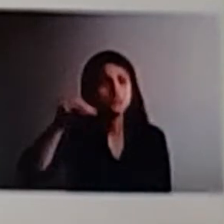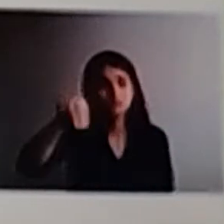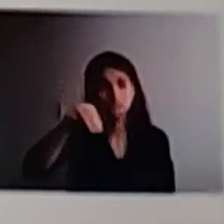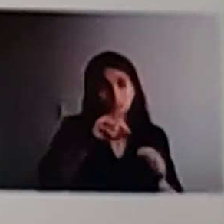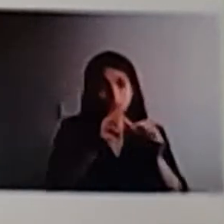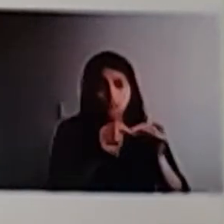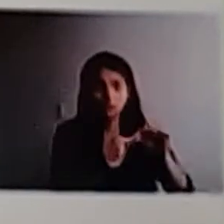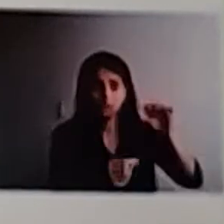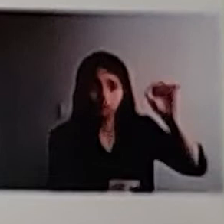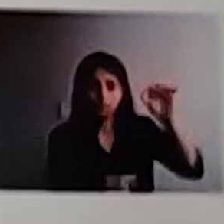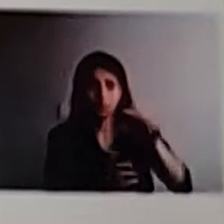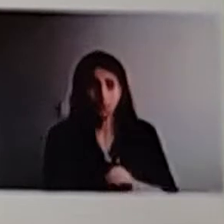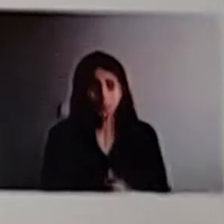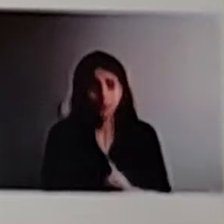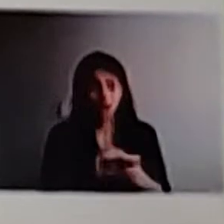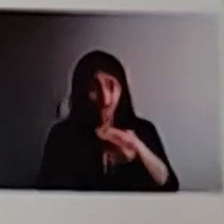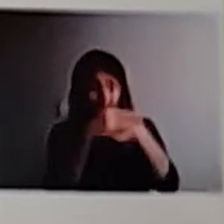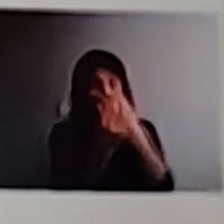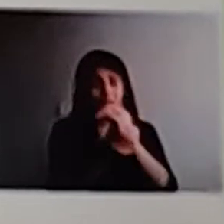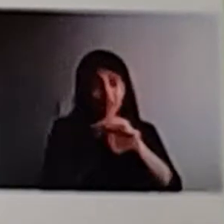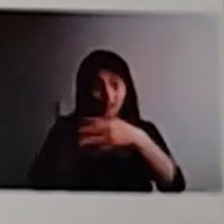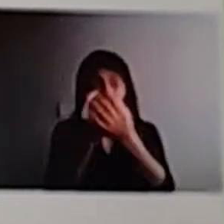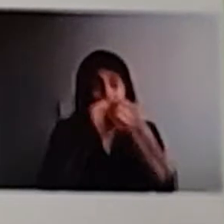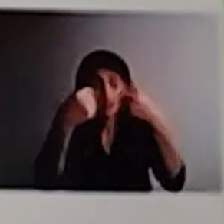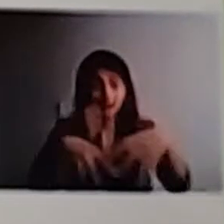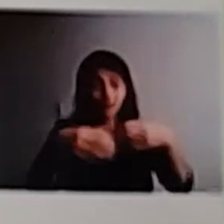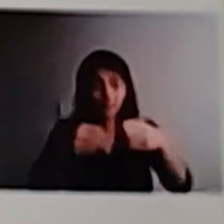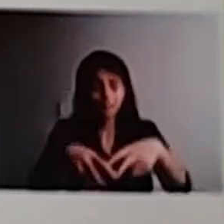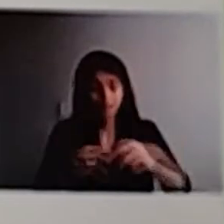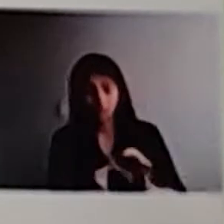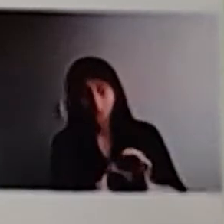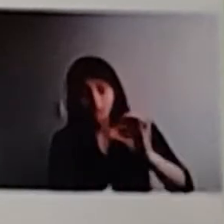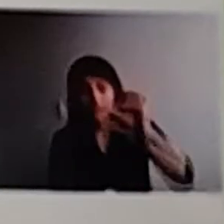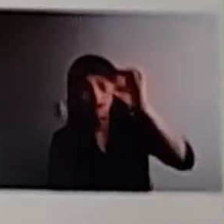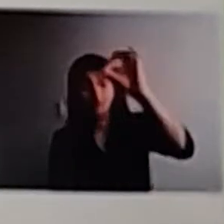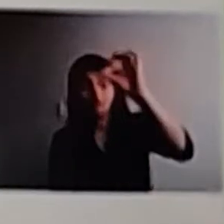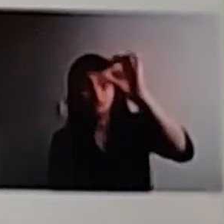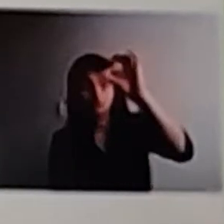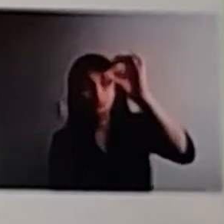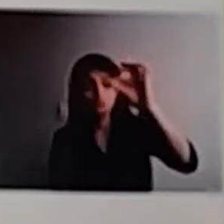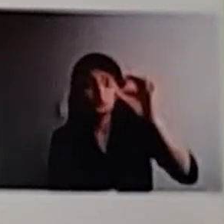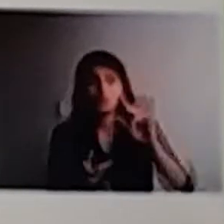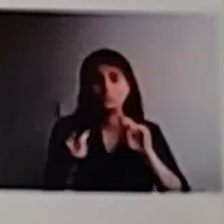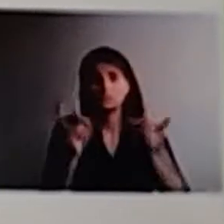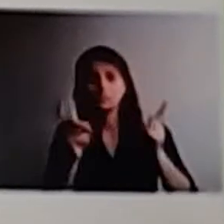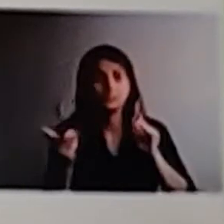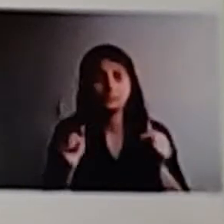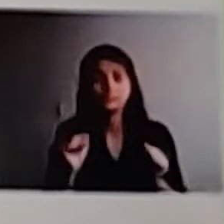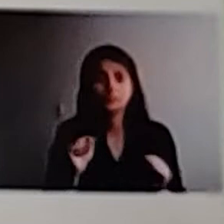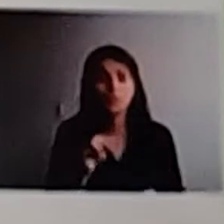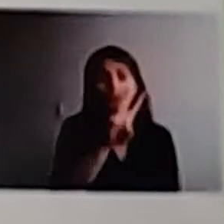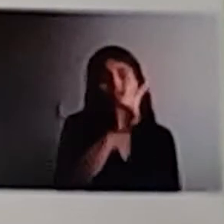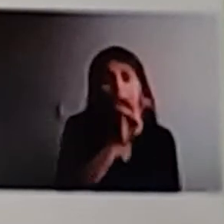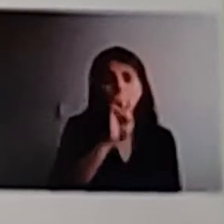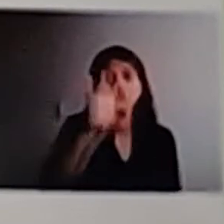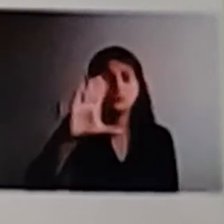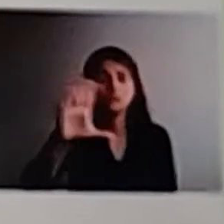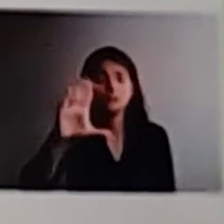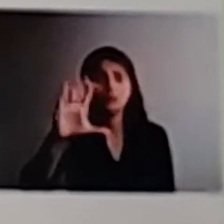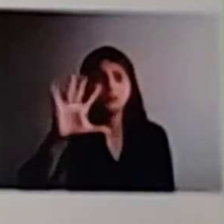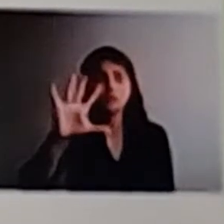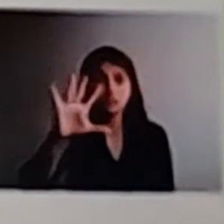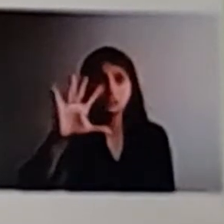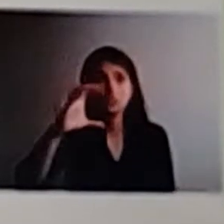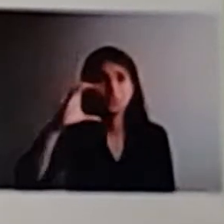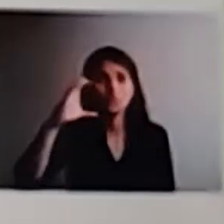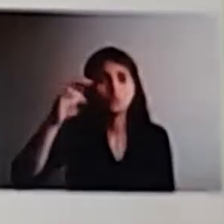And there is a lot of quotes. If we go to the next page, we'll see a video showing all this. Can we go to the